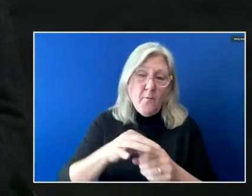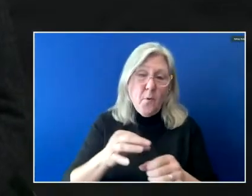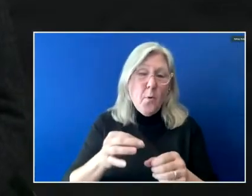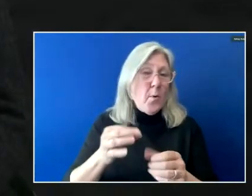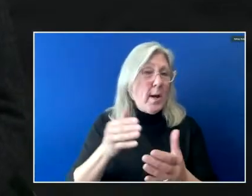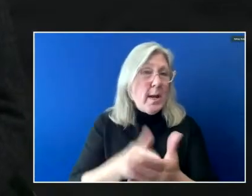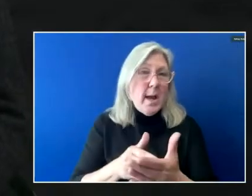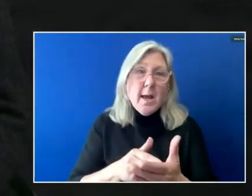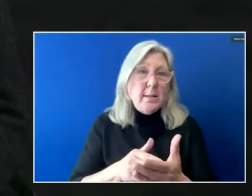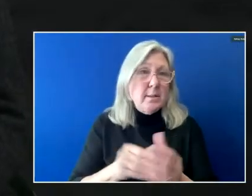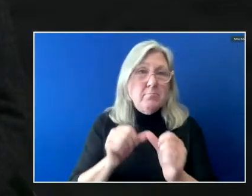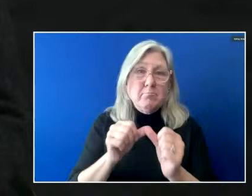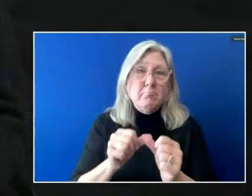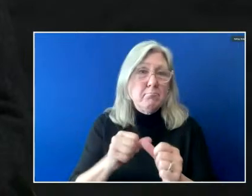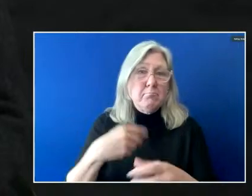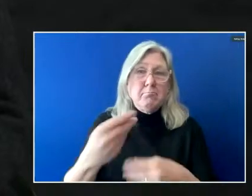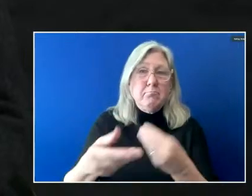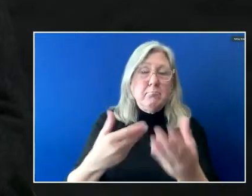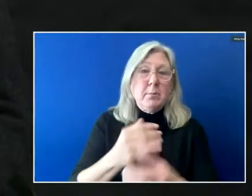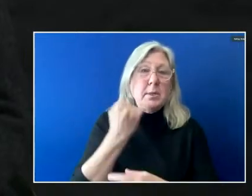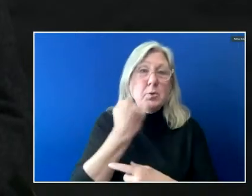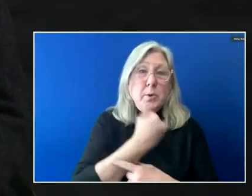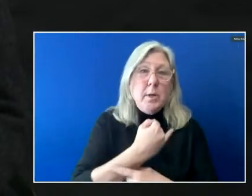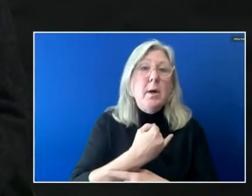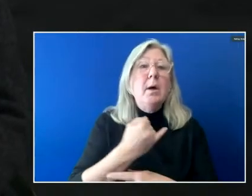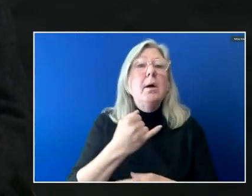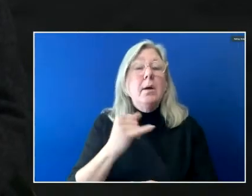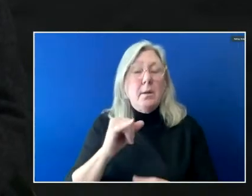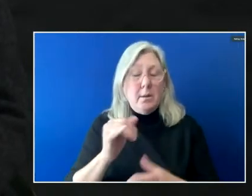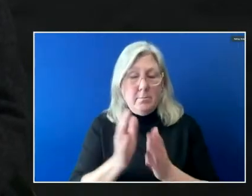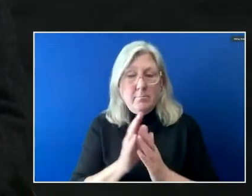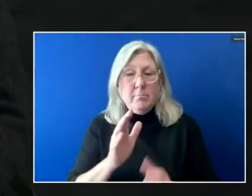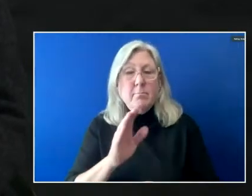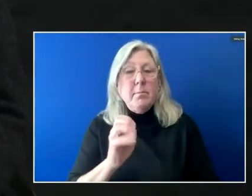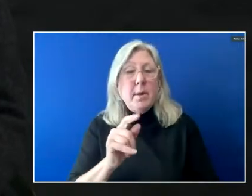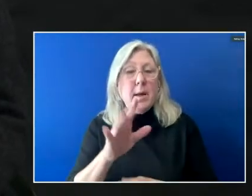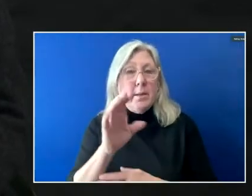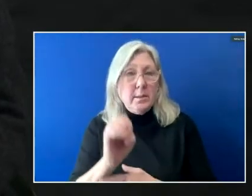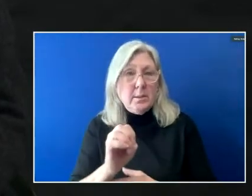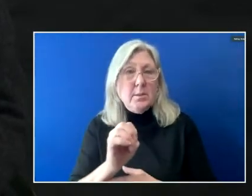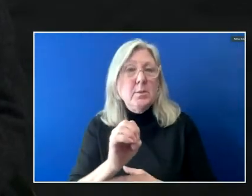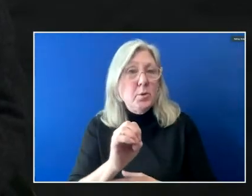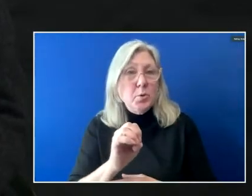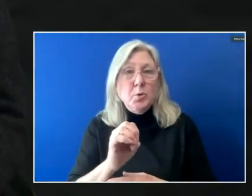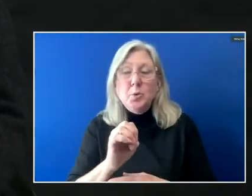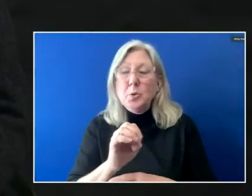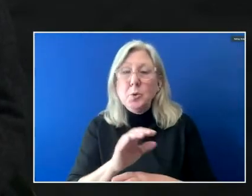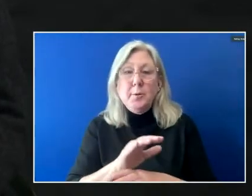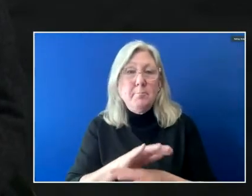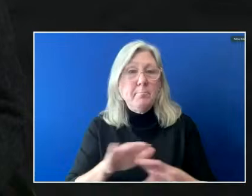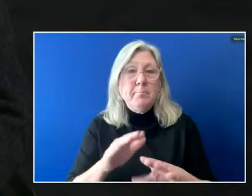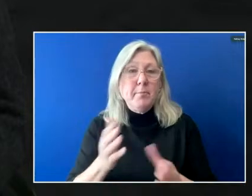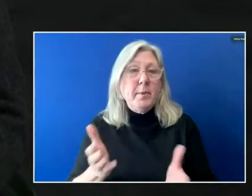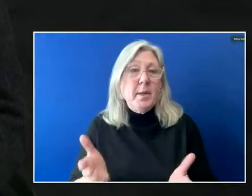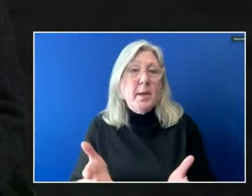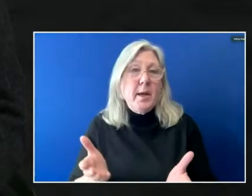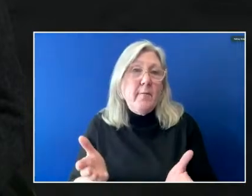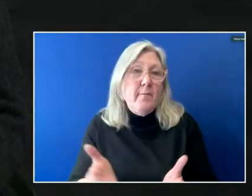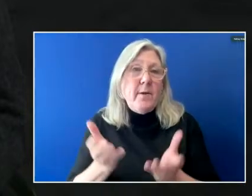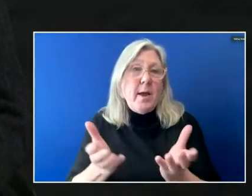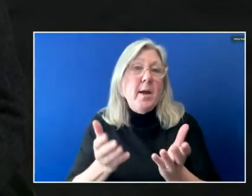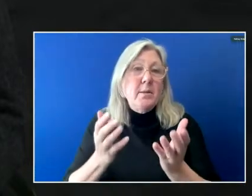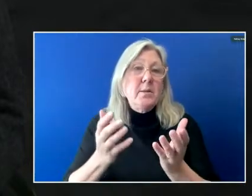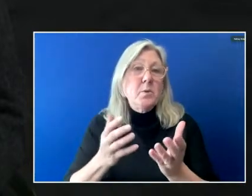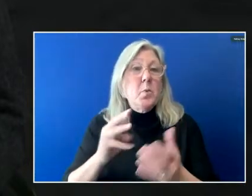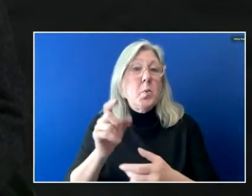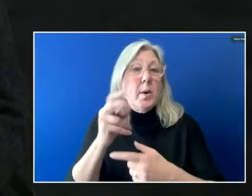ballant to work against any action procedural or substantive that advances weapons for the Netanyahu government and to commit to vote against any